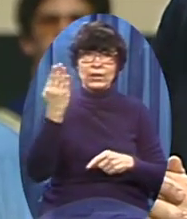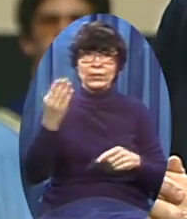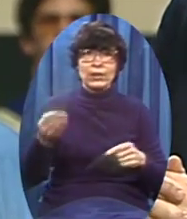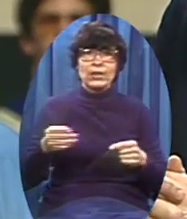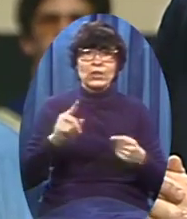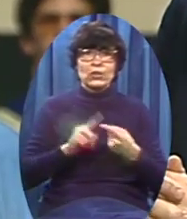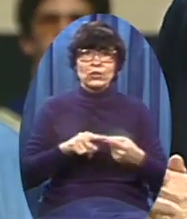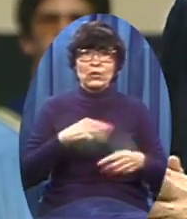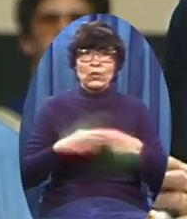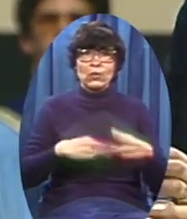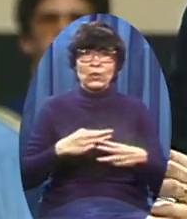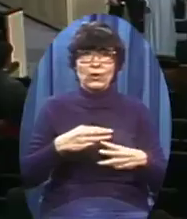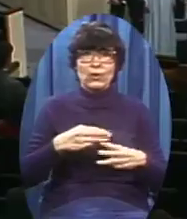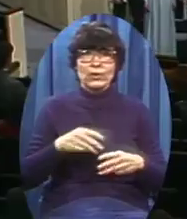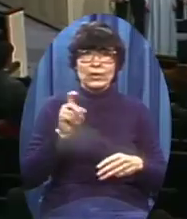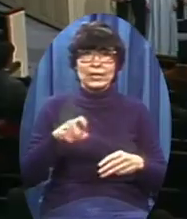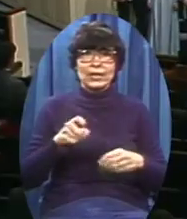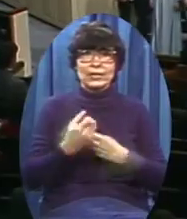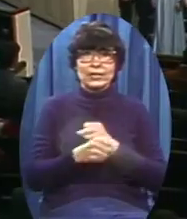the Smite Singers.